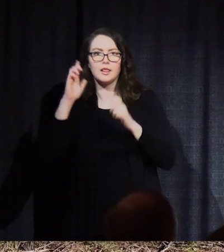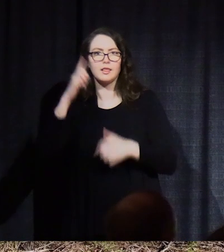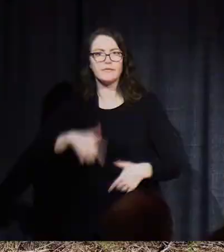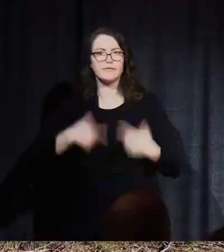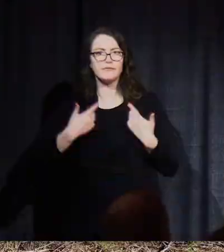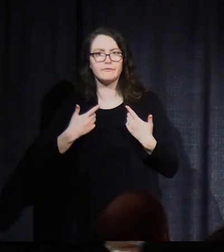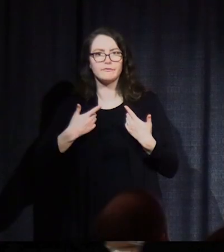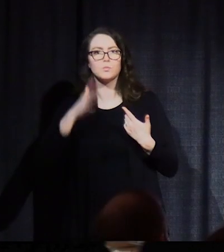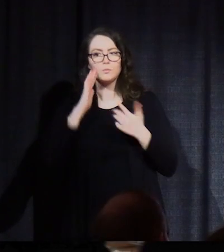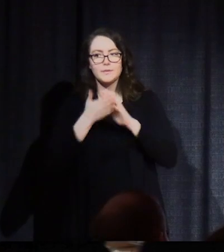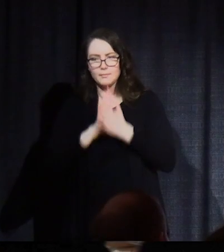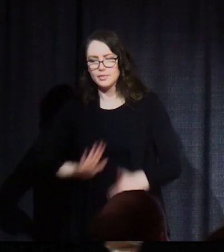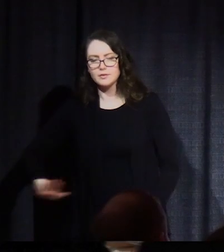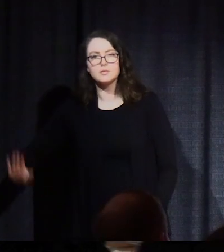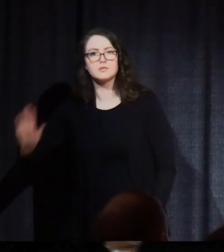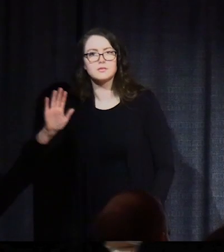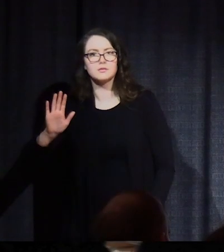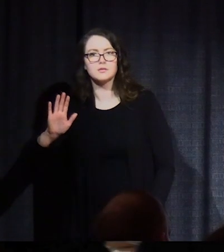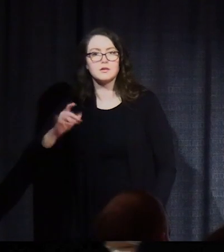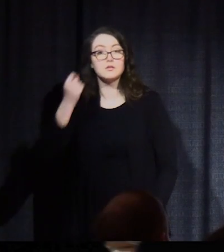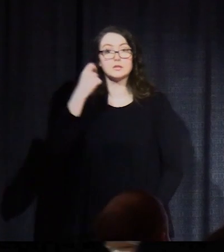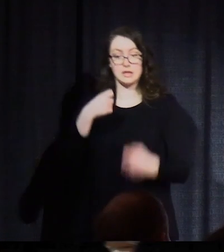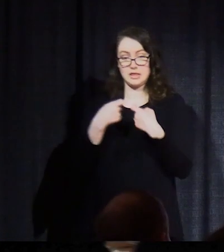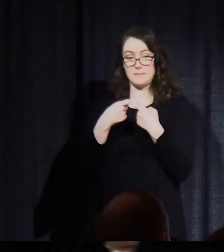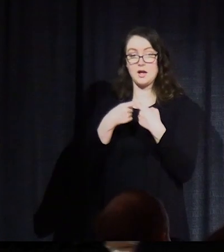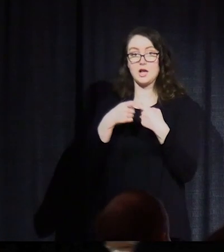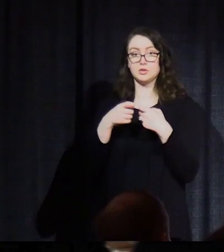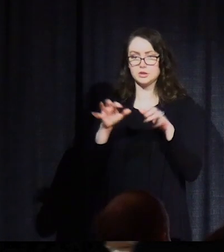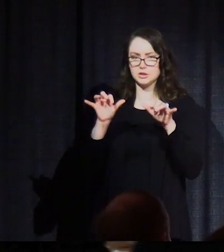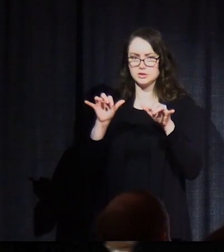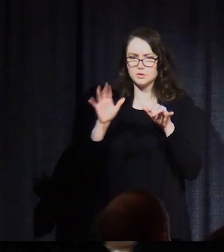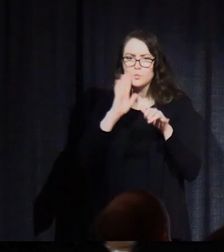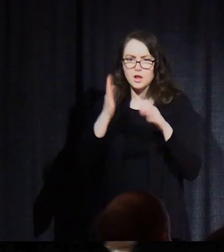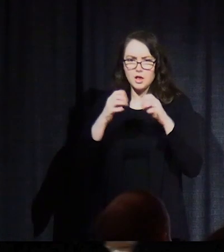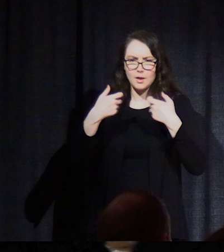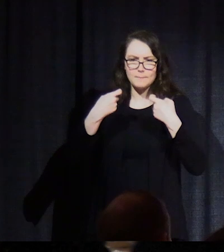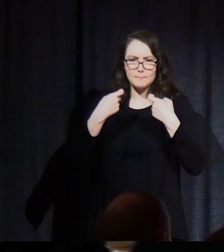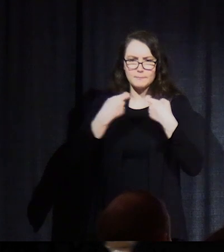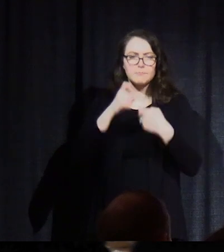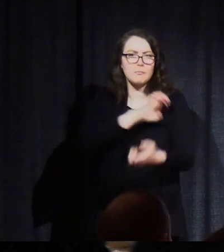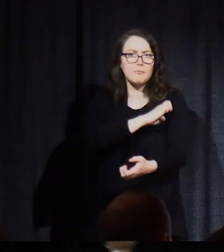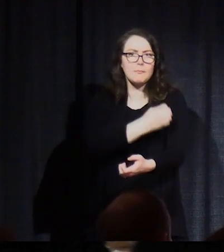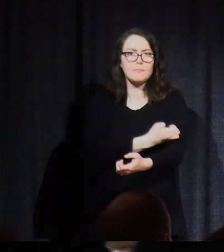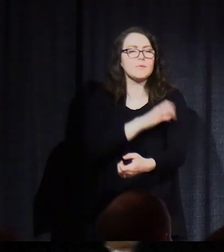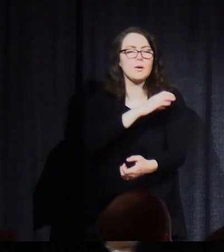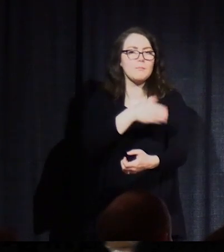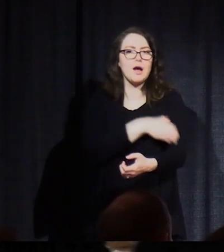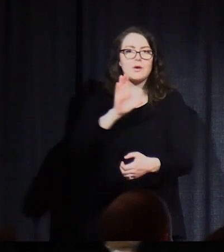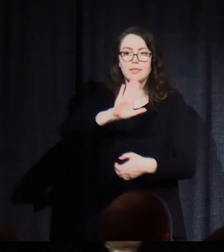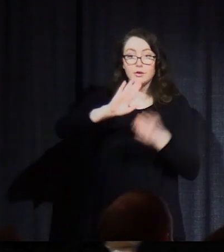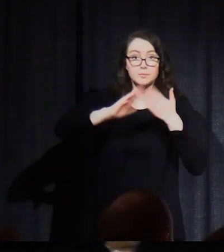adults. I told them the battery was sized to power not just their community, but the neighboring community of Kobuk as well